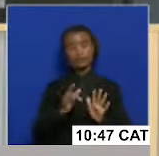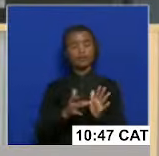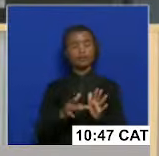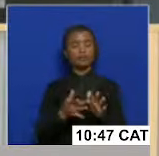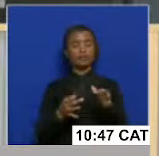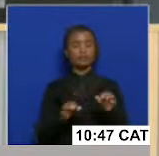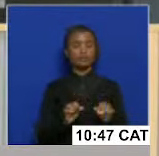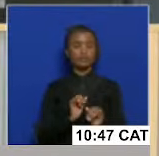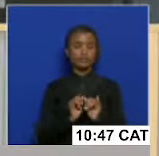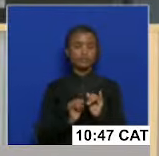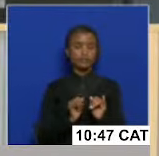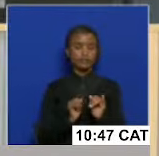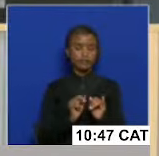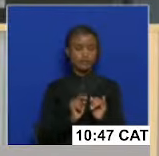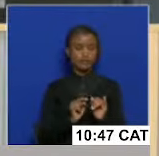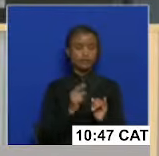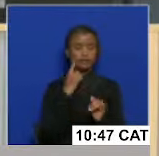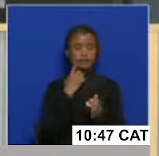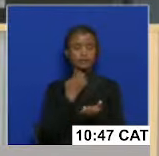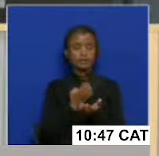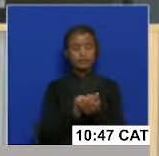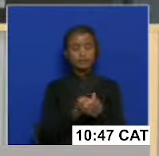exhibit bundle.